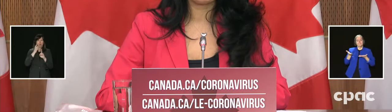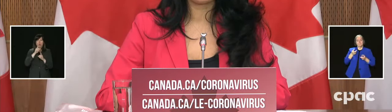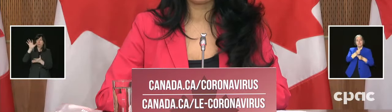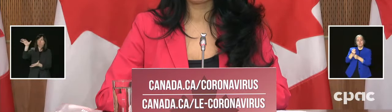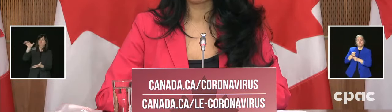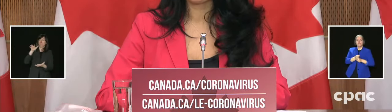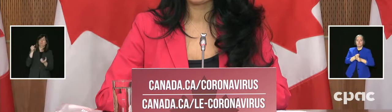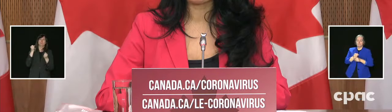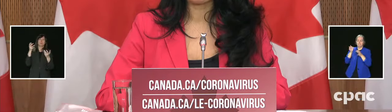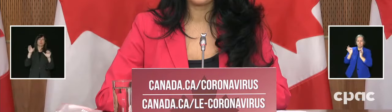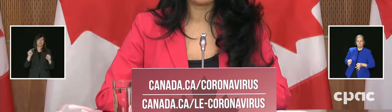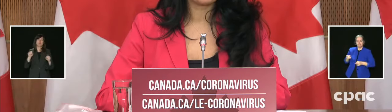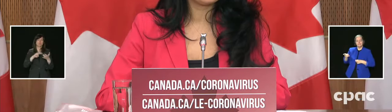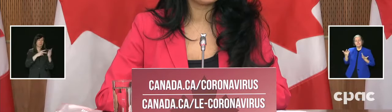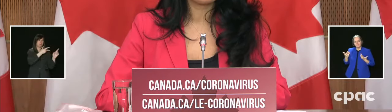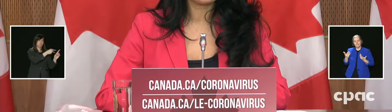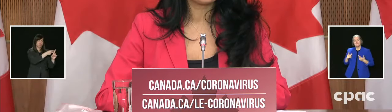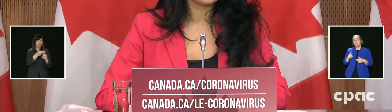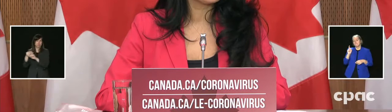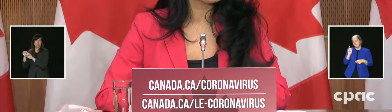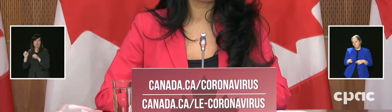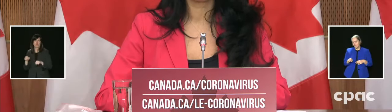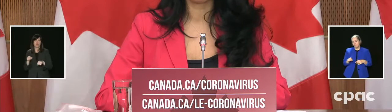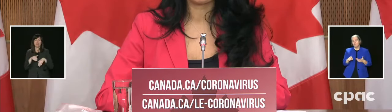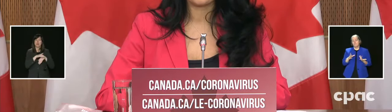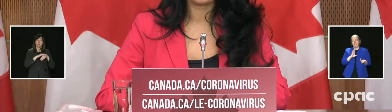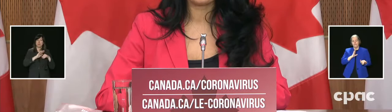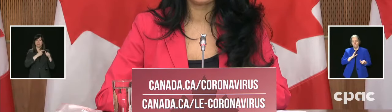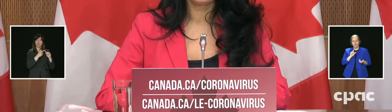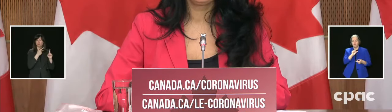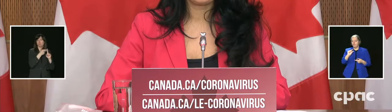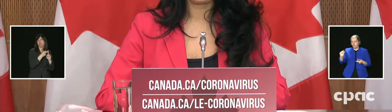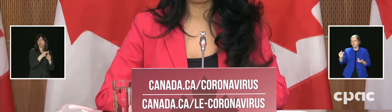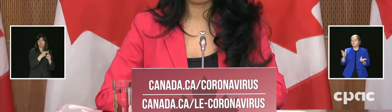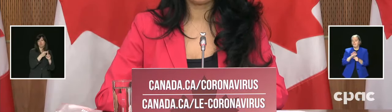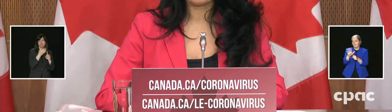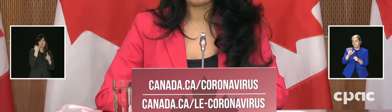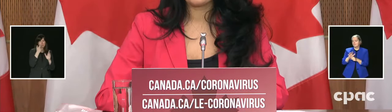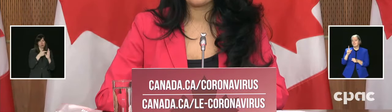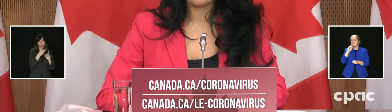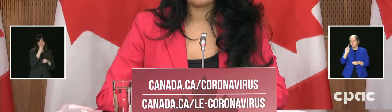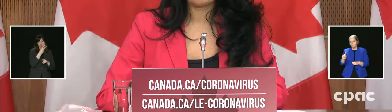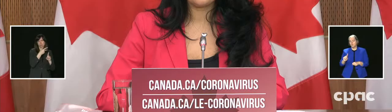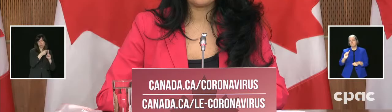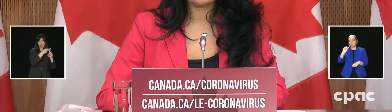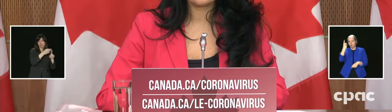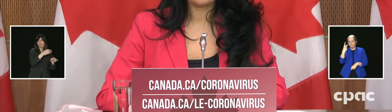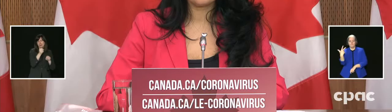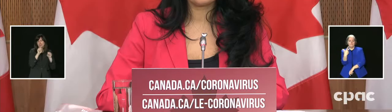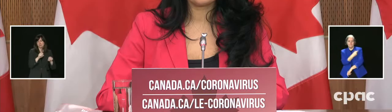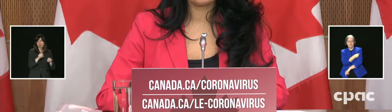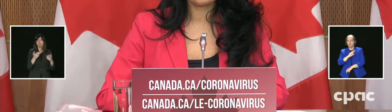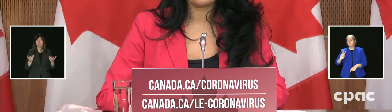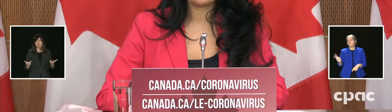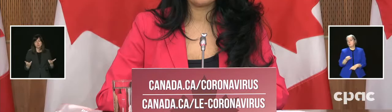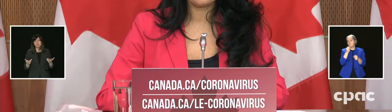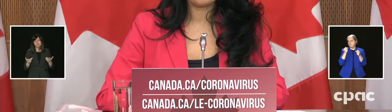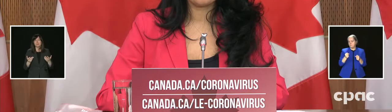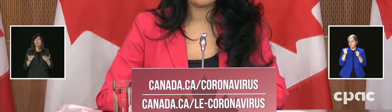get everyone, at least their first shot as quickly as possible, and then follow up with, the second